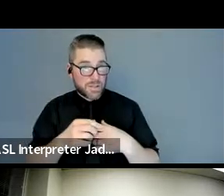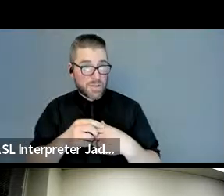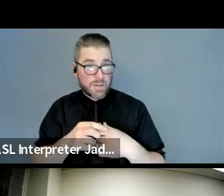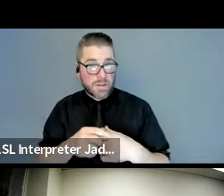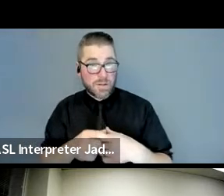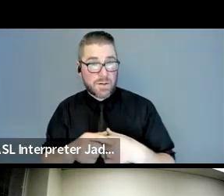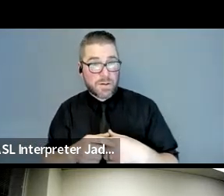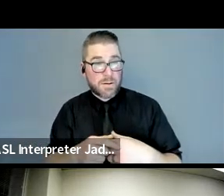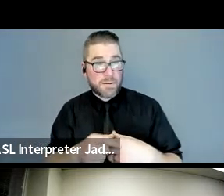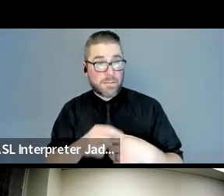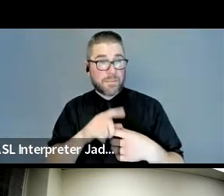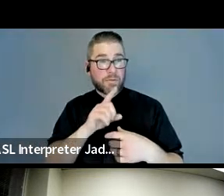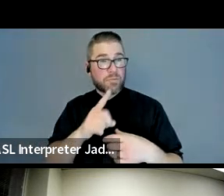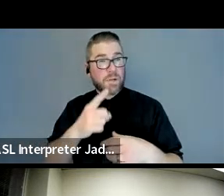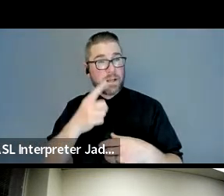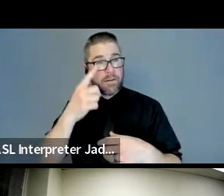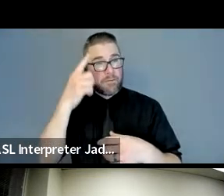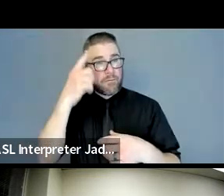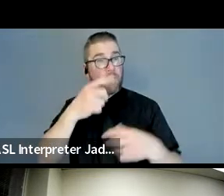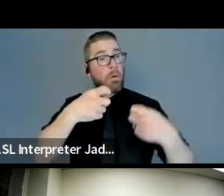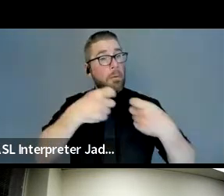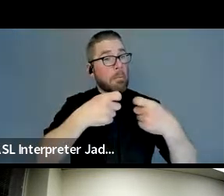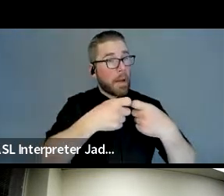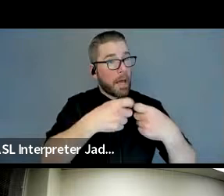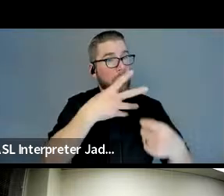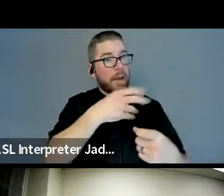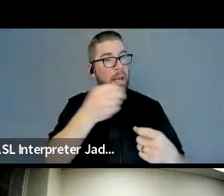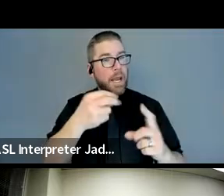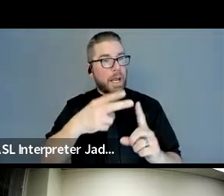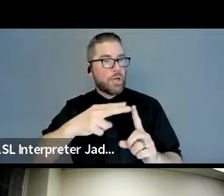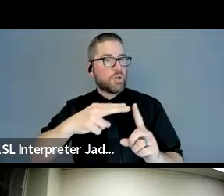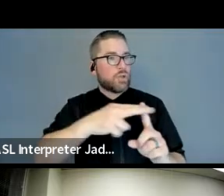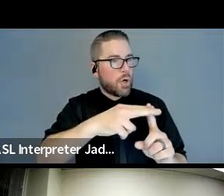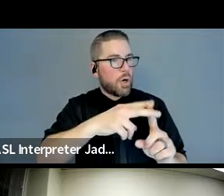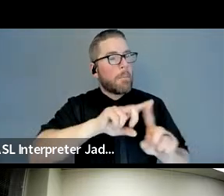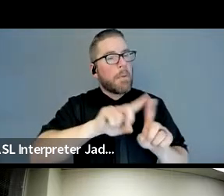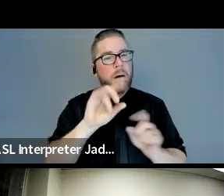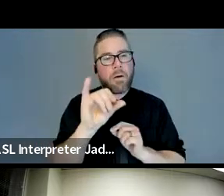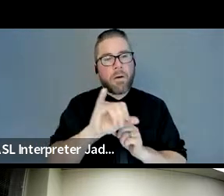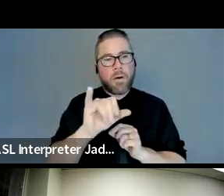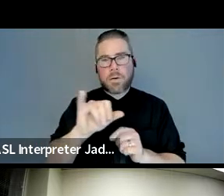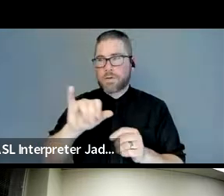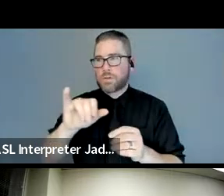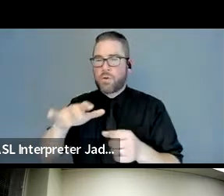of the equipment. So I just wanted to make sure that that was clear.